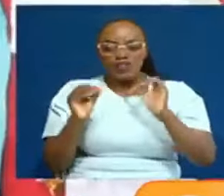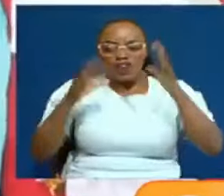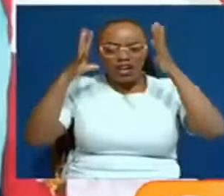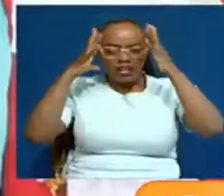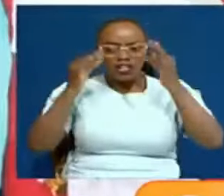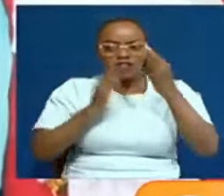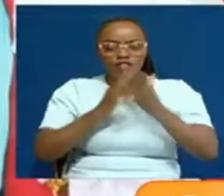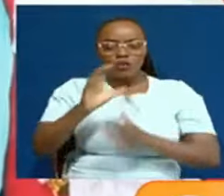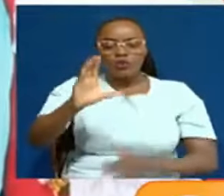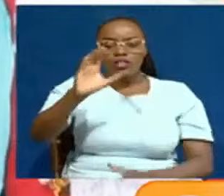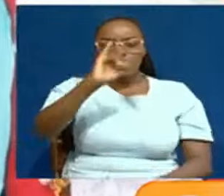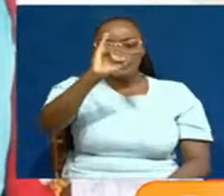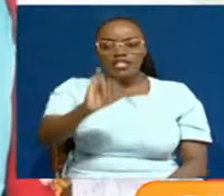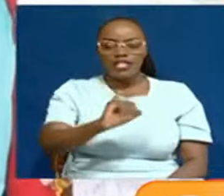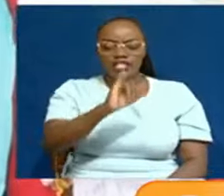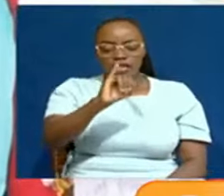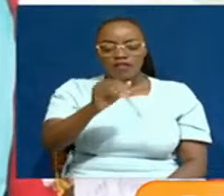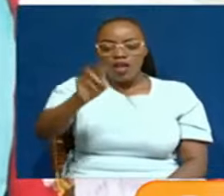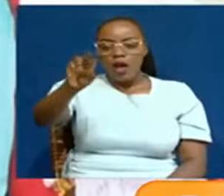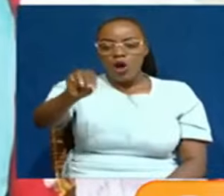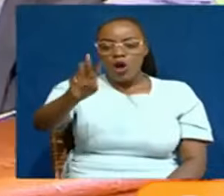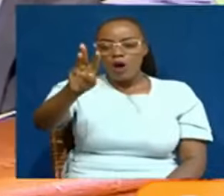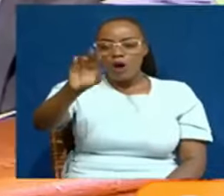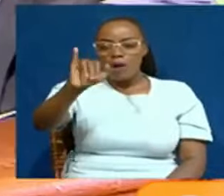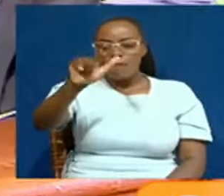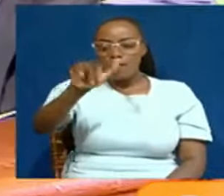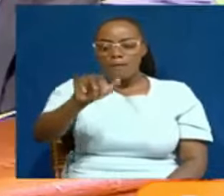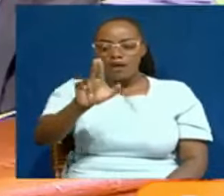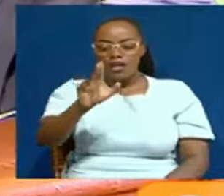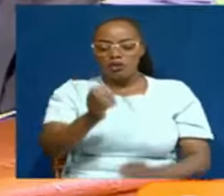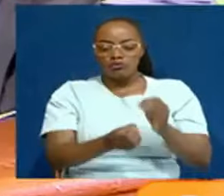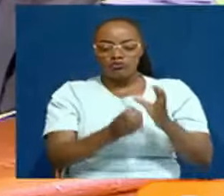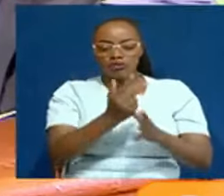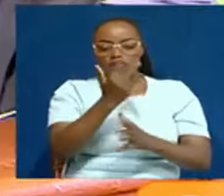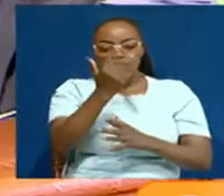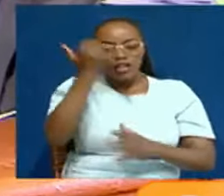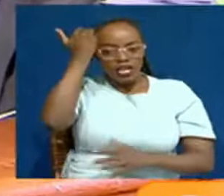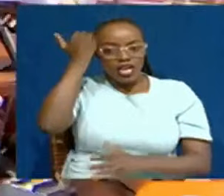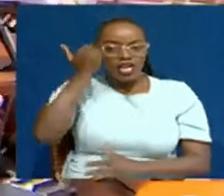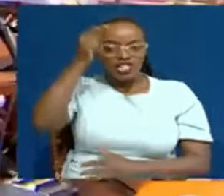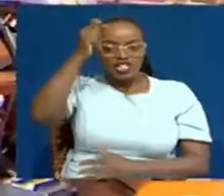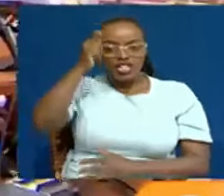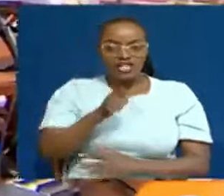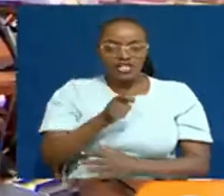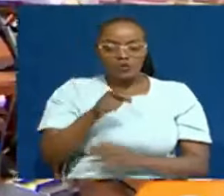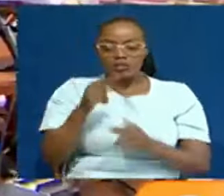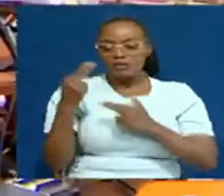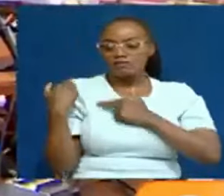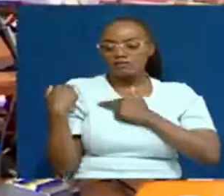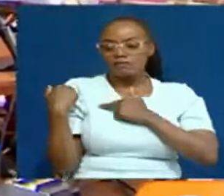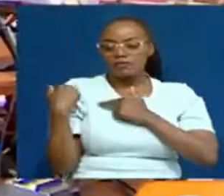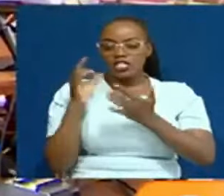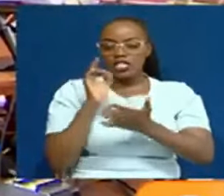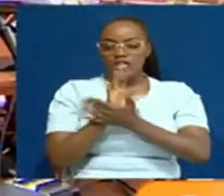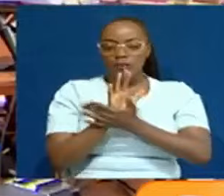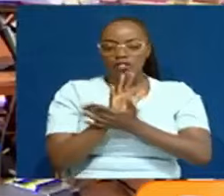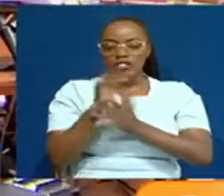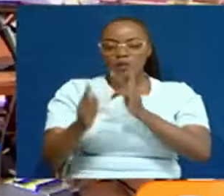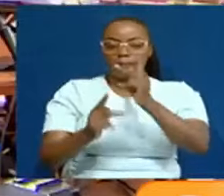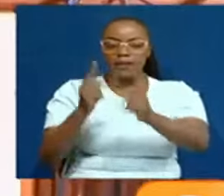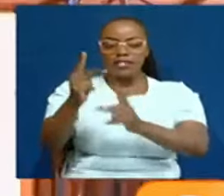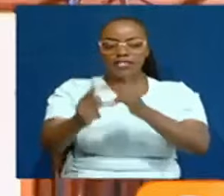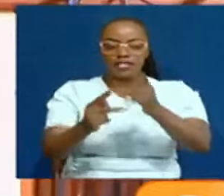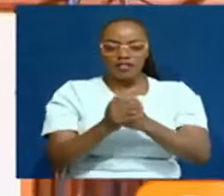decision by Deputy Chief Justice Philomena Mwilu constituting a three-judge bench to preside over impeachment